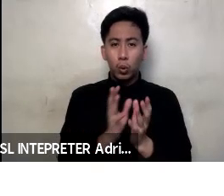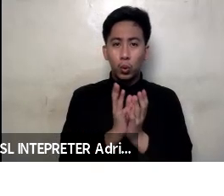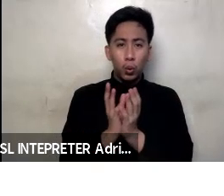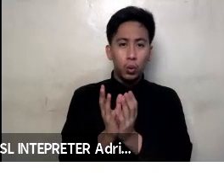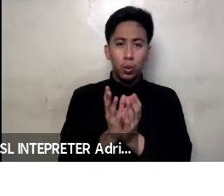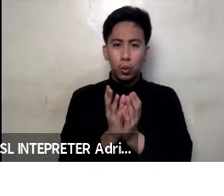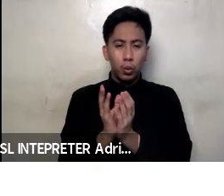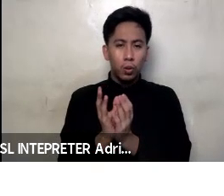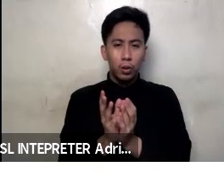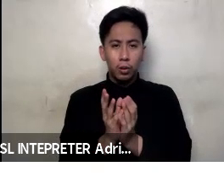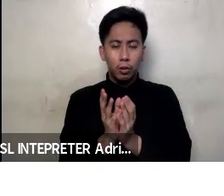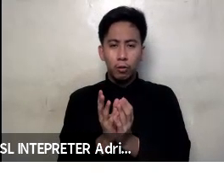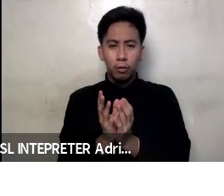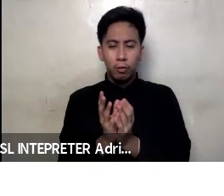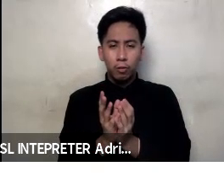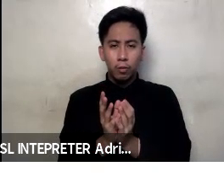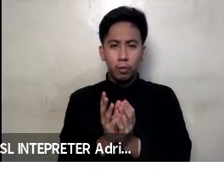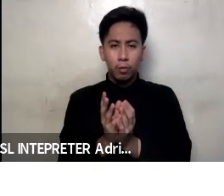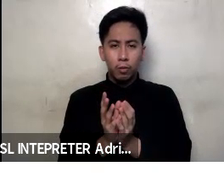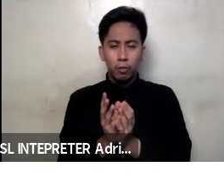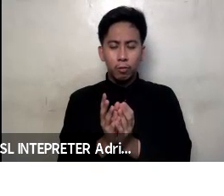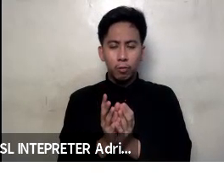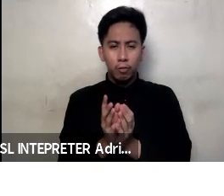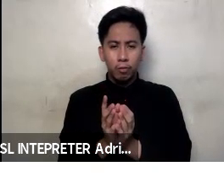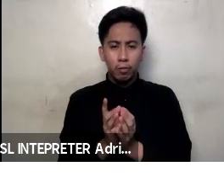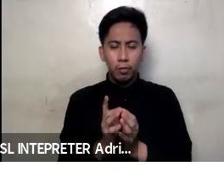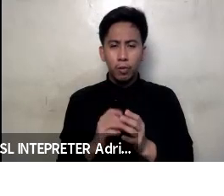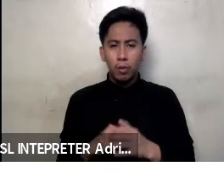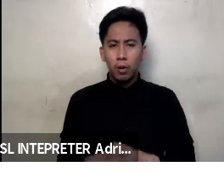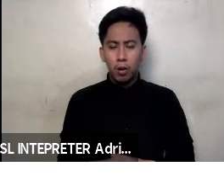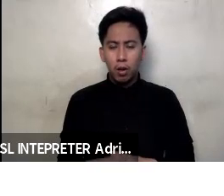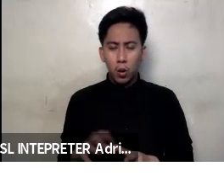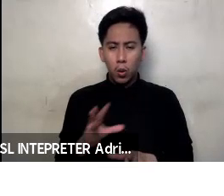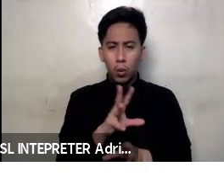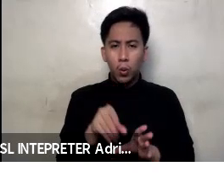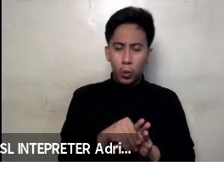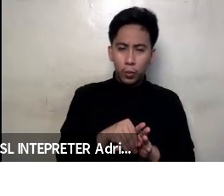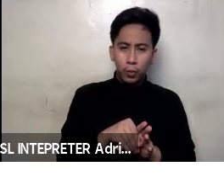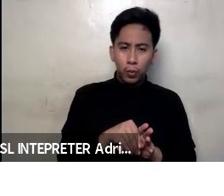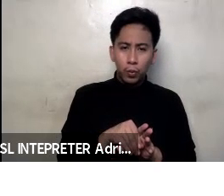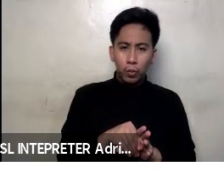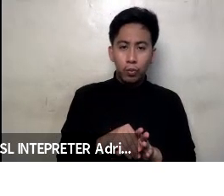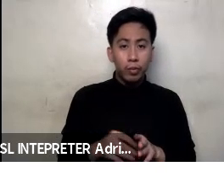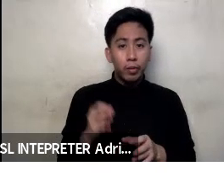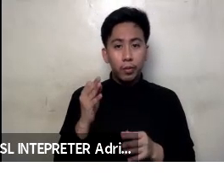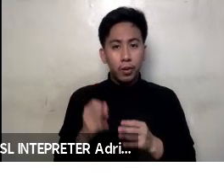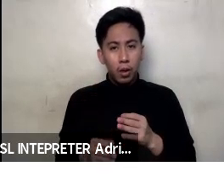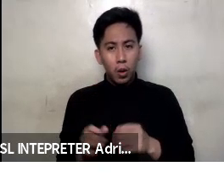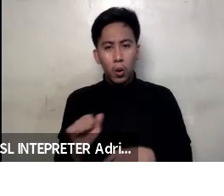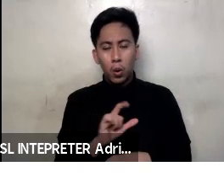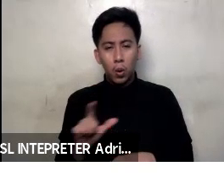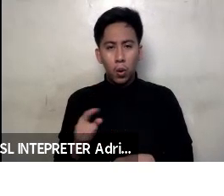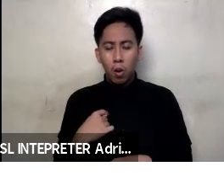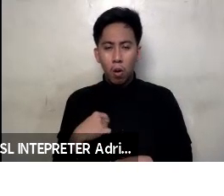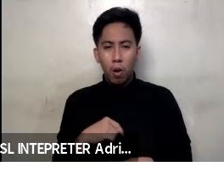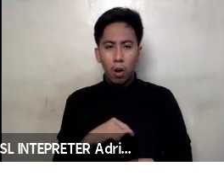every Sanortihanos should be engaged and involved. Finally, all our